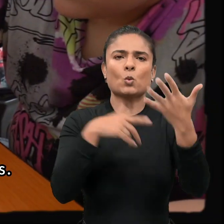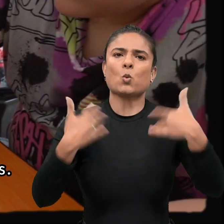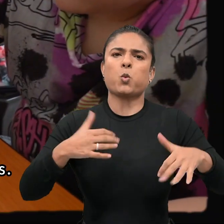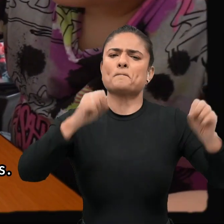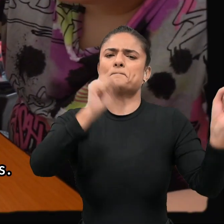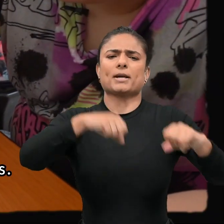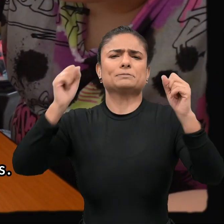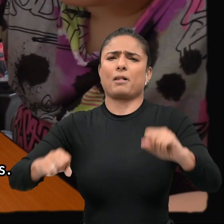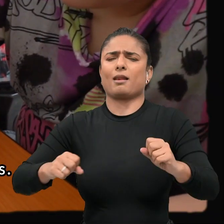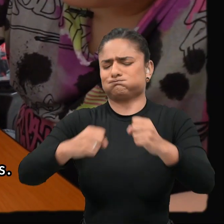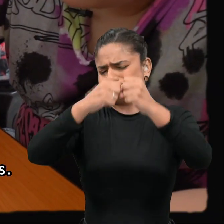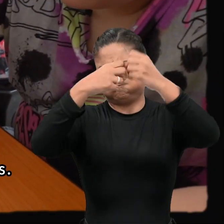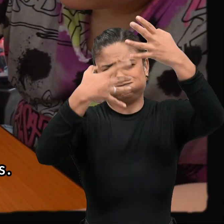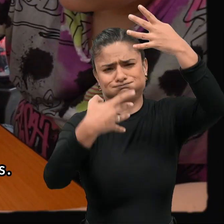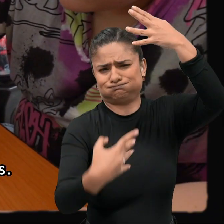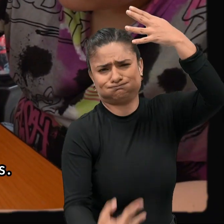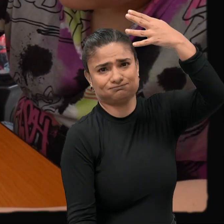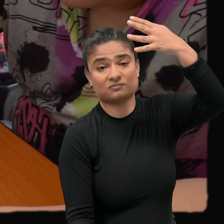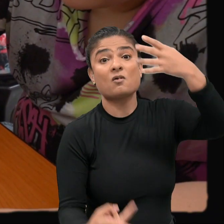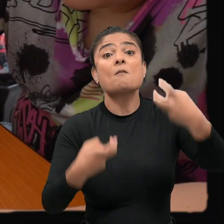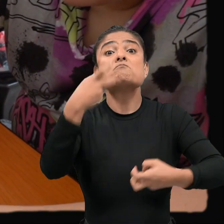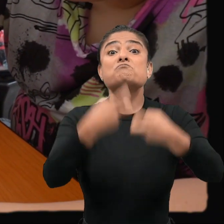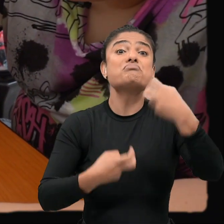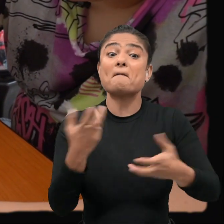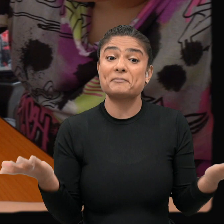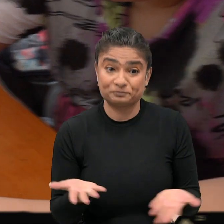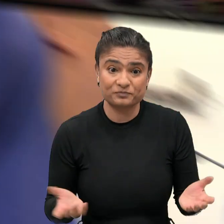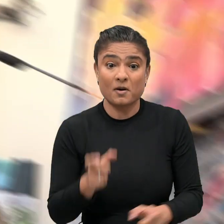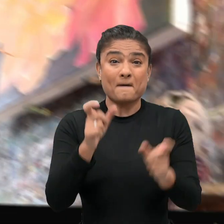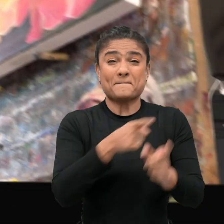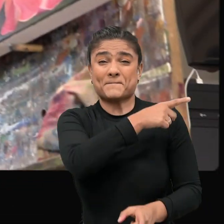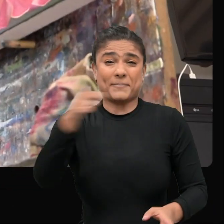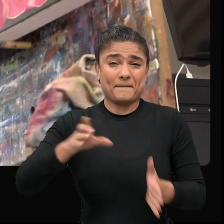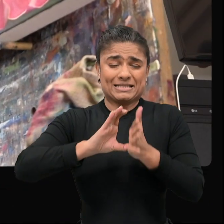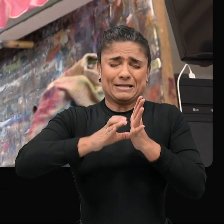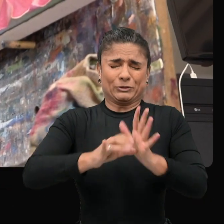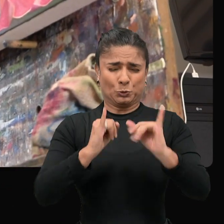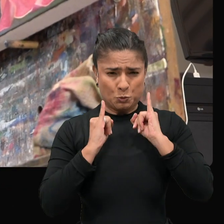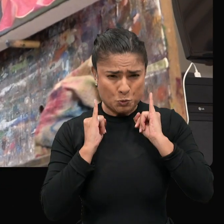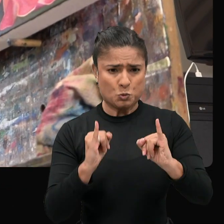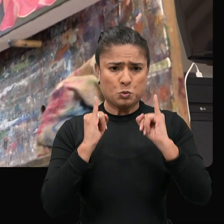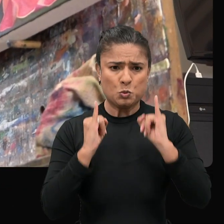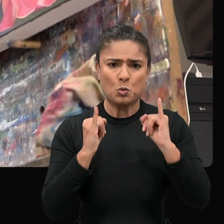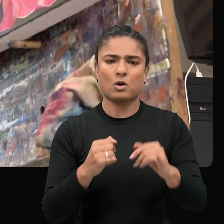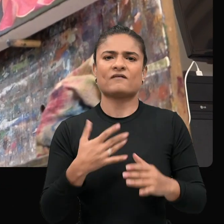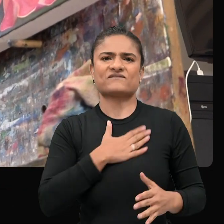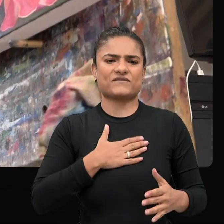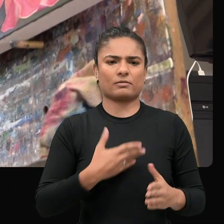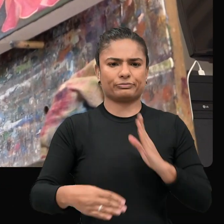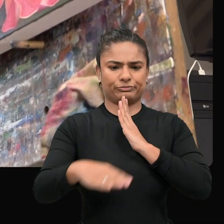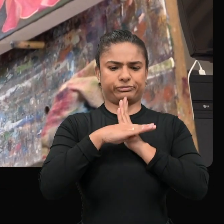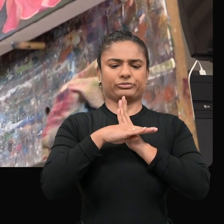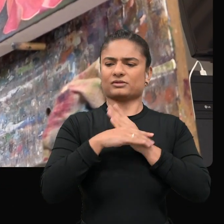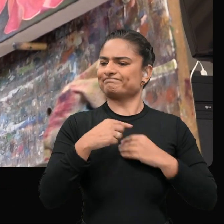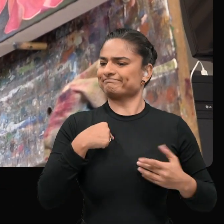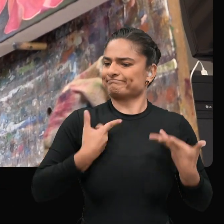art, the possibilities are endless. The problem: people with severe physical disabilities often feel that the